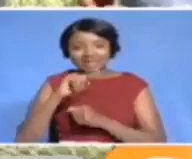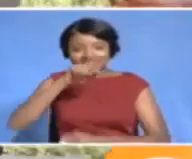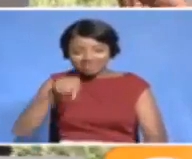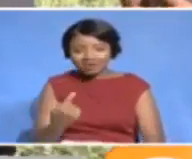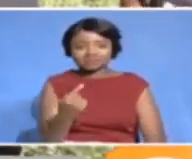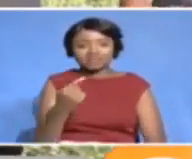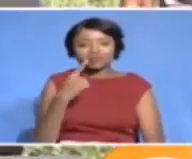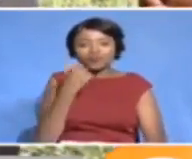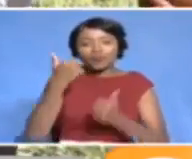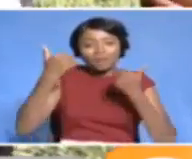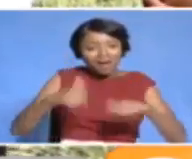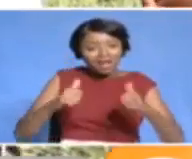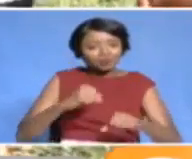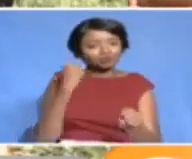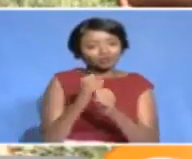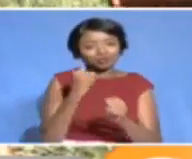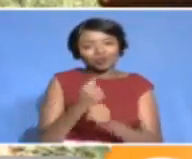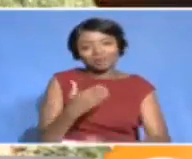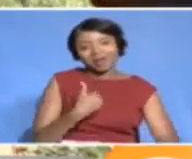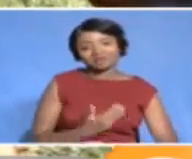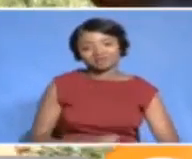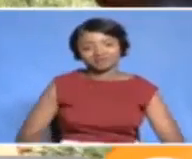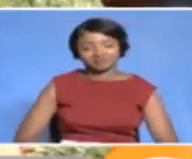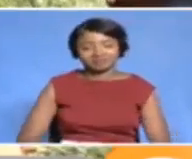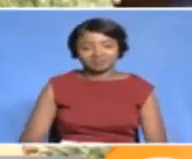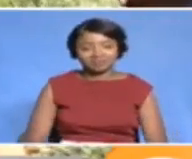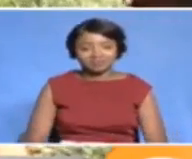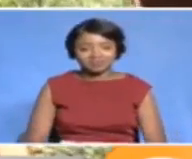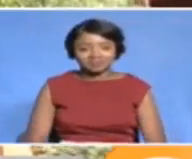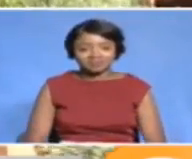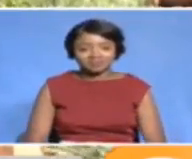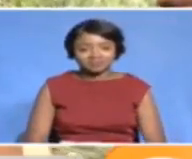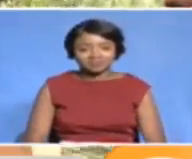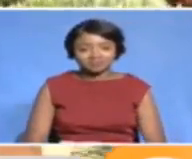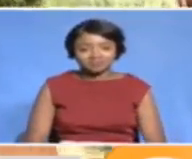yet to be employed. Makori Ongechi, Citizen TV, Nairobi.